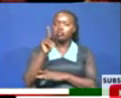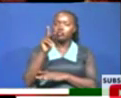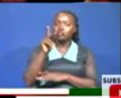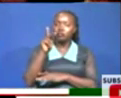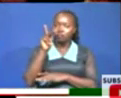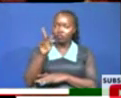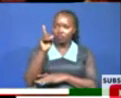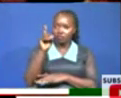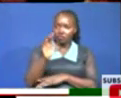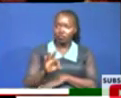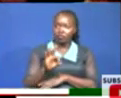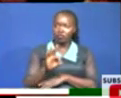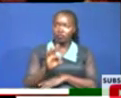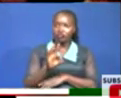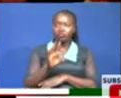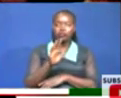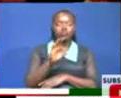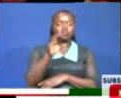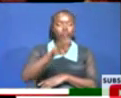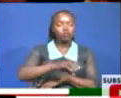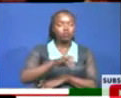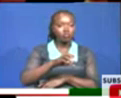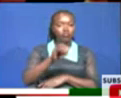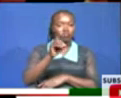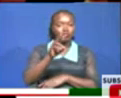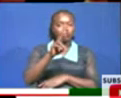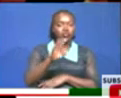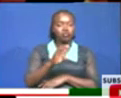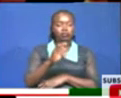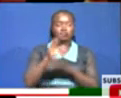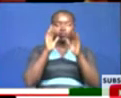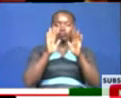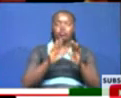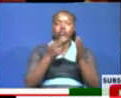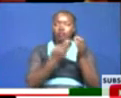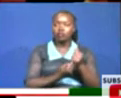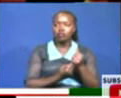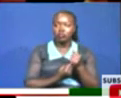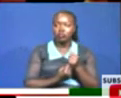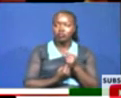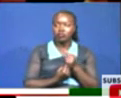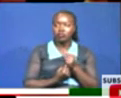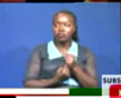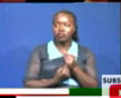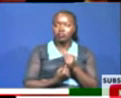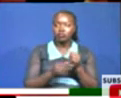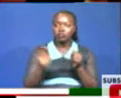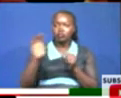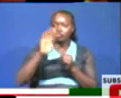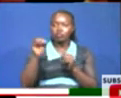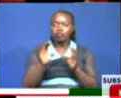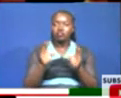Forces. Democratic Republic of Congo is a key partner in the East African